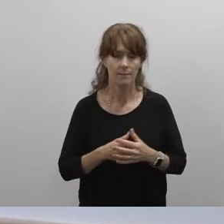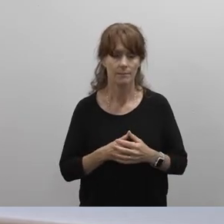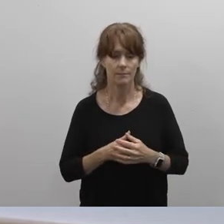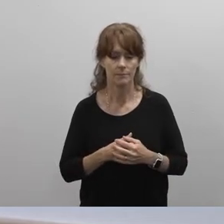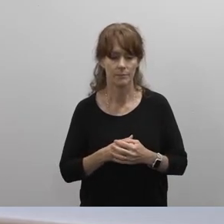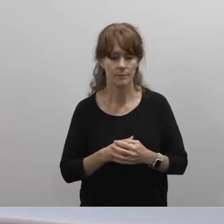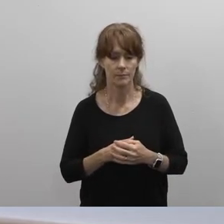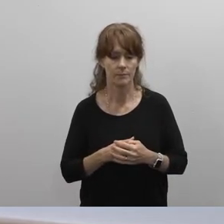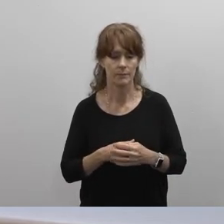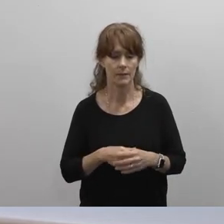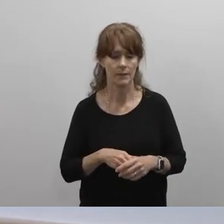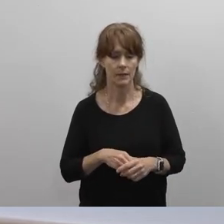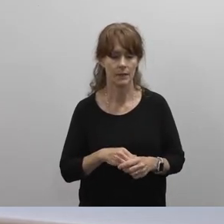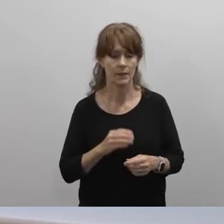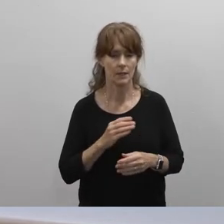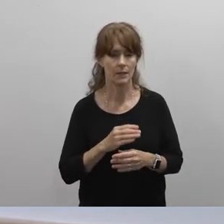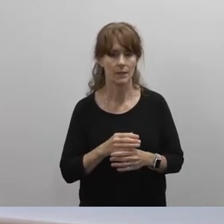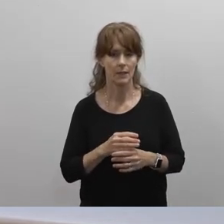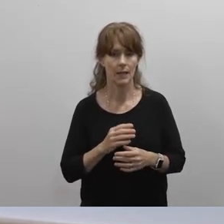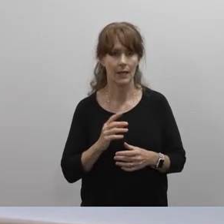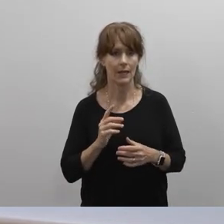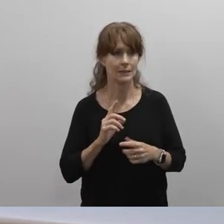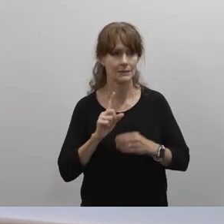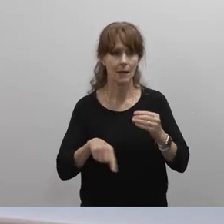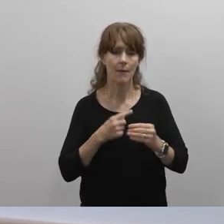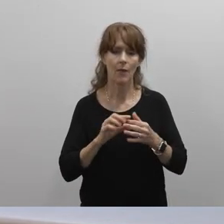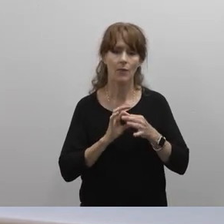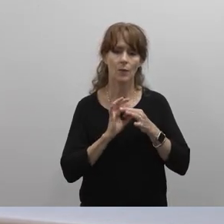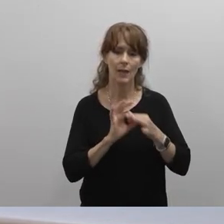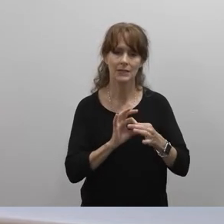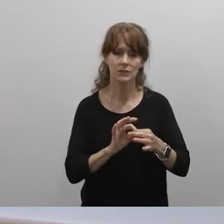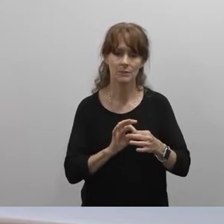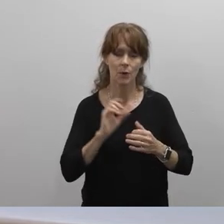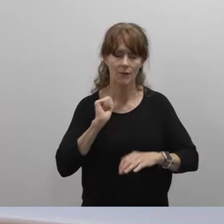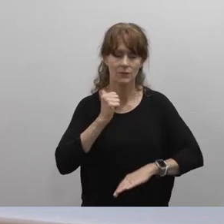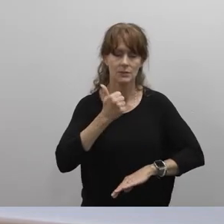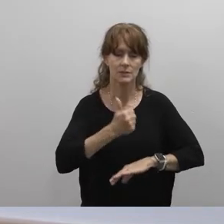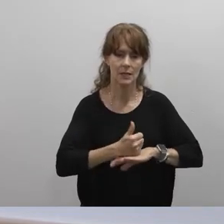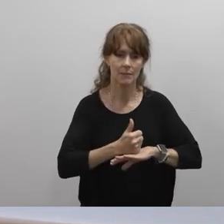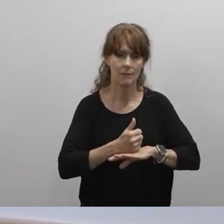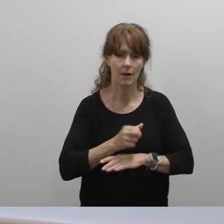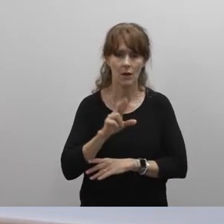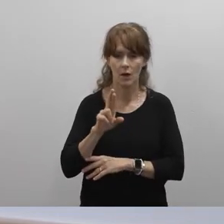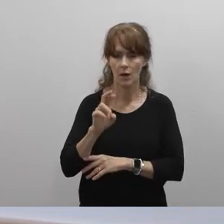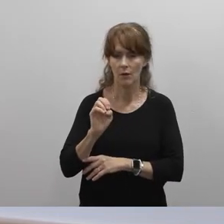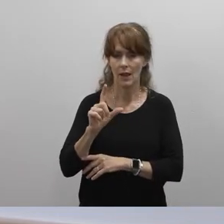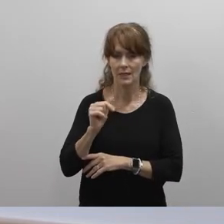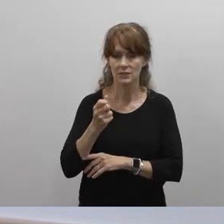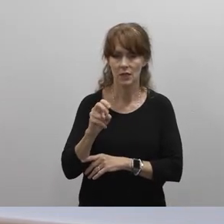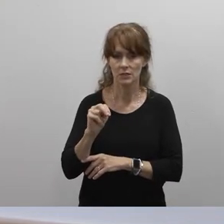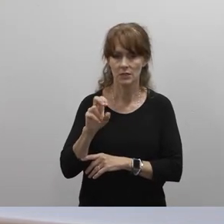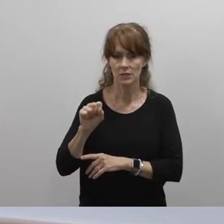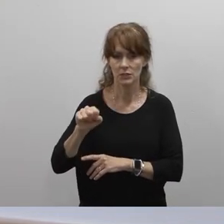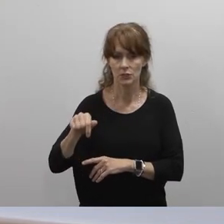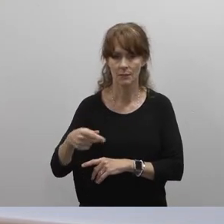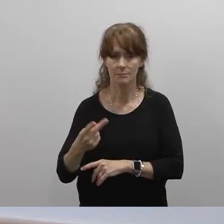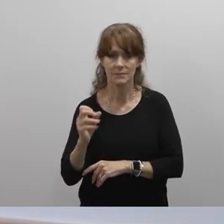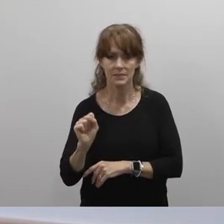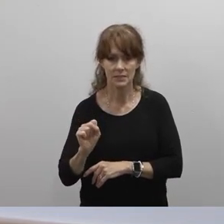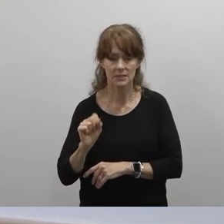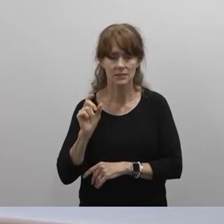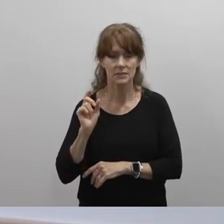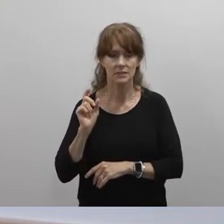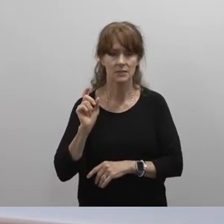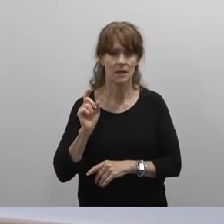What I concluded, it's really all about relationships, that you have to establish those relationships, and the